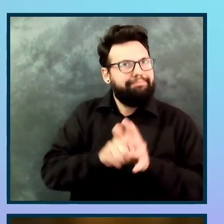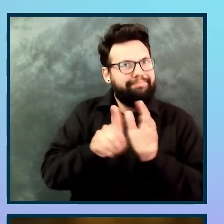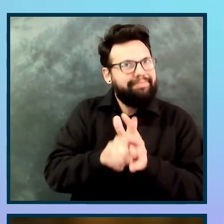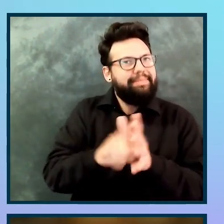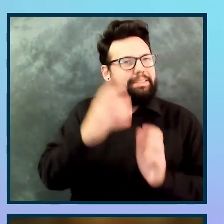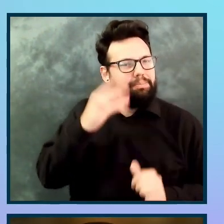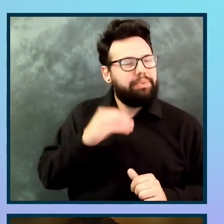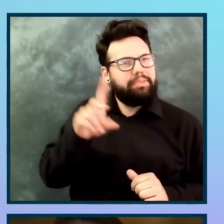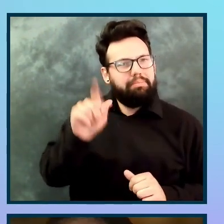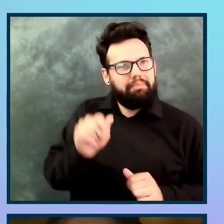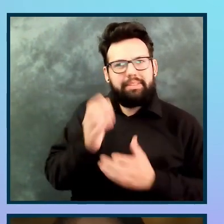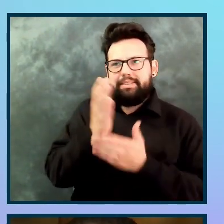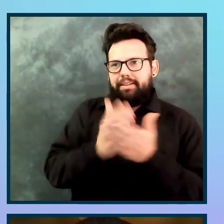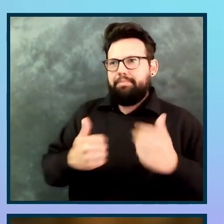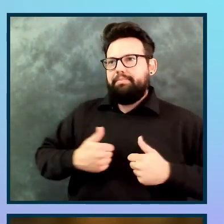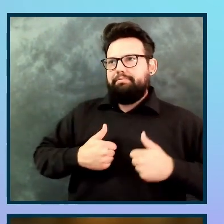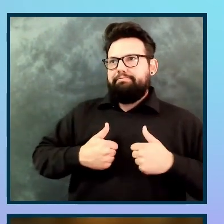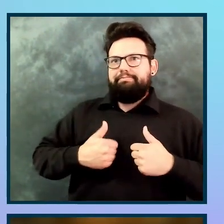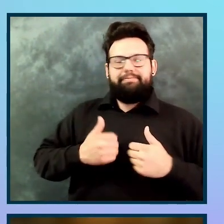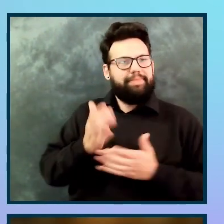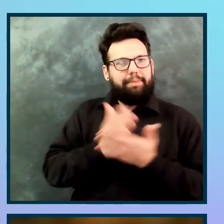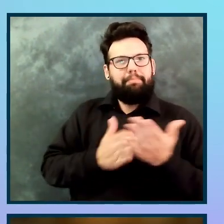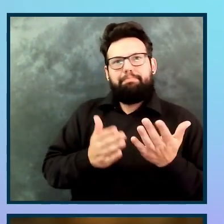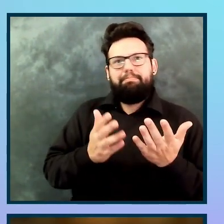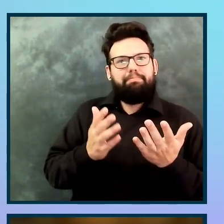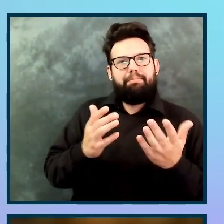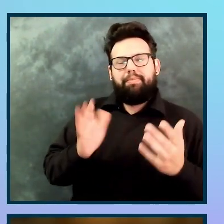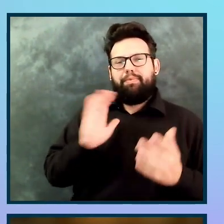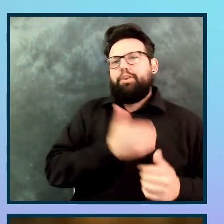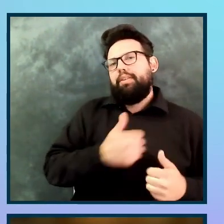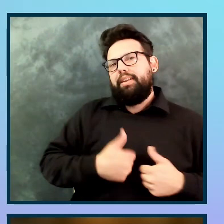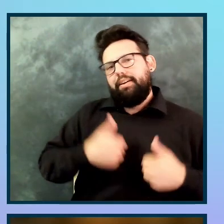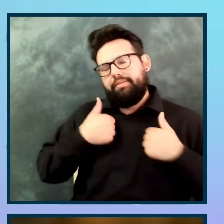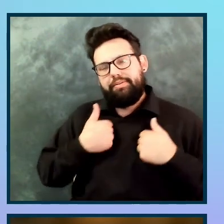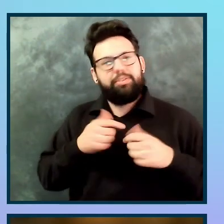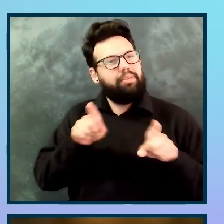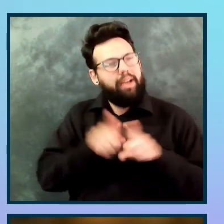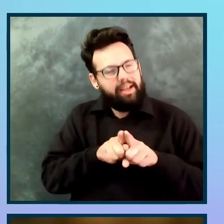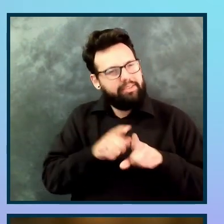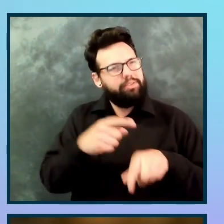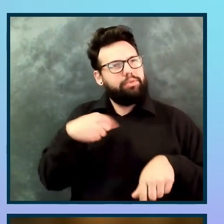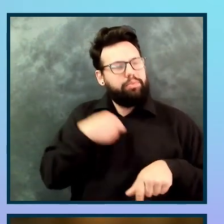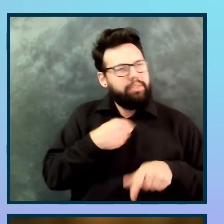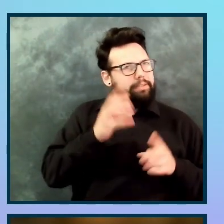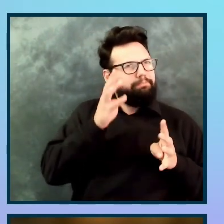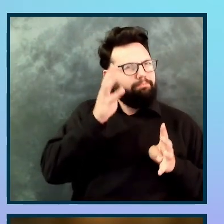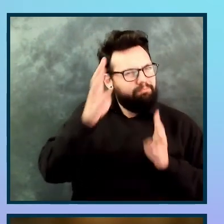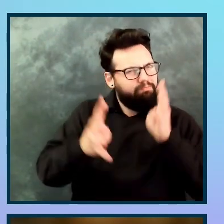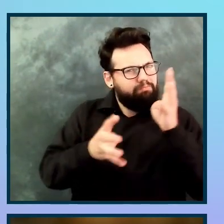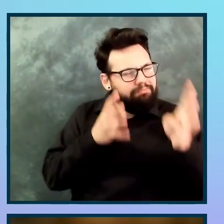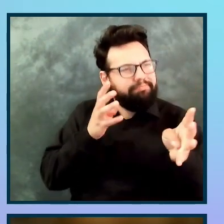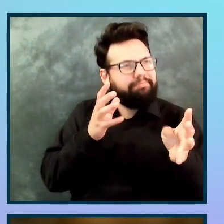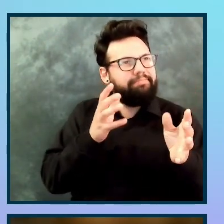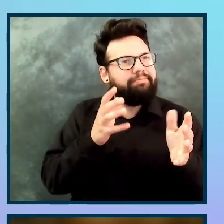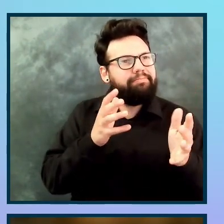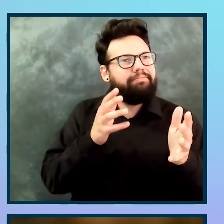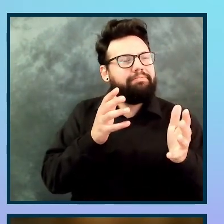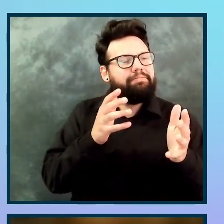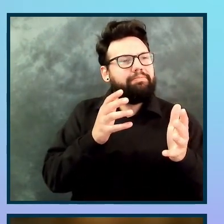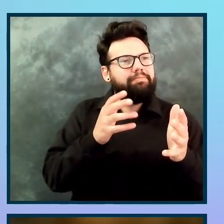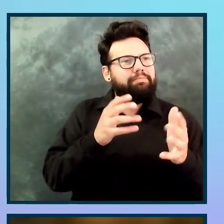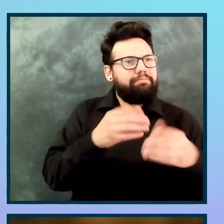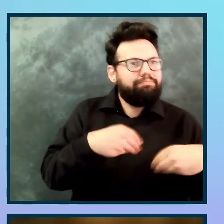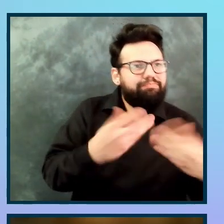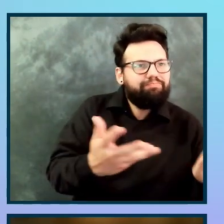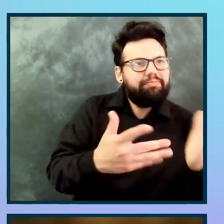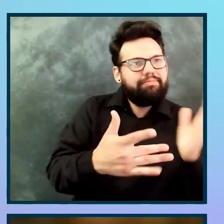as we think about creating this program and making sure that the technology and the software and the content that we create